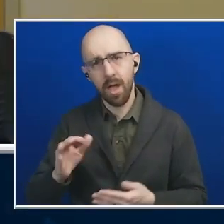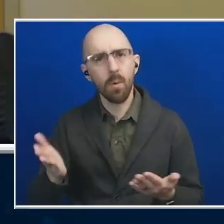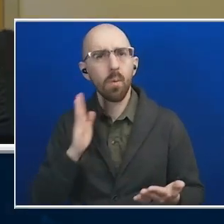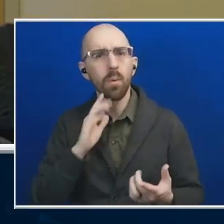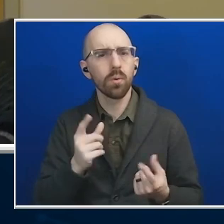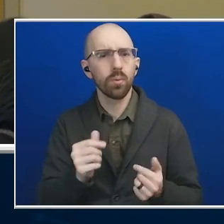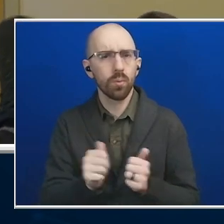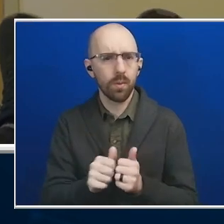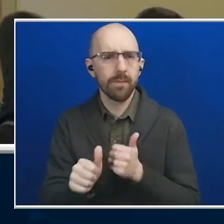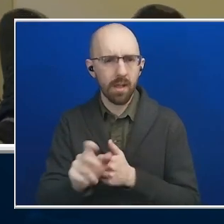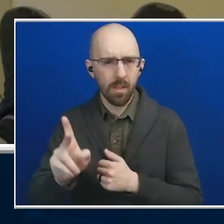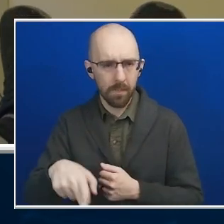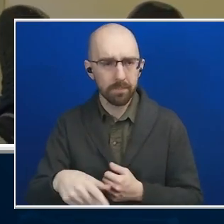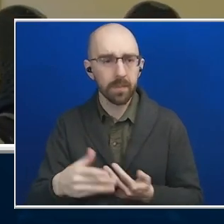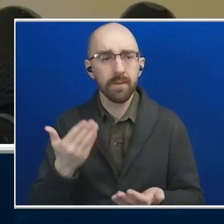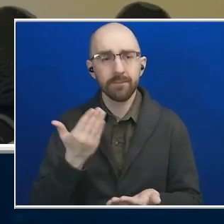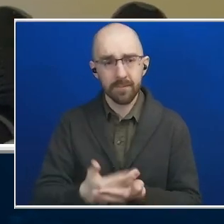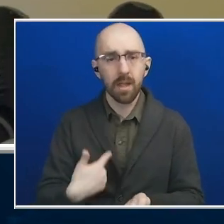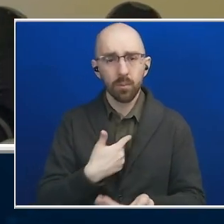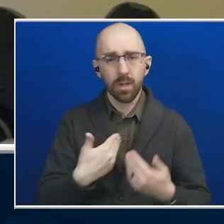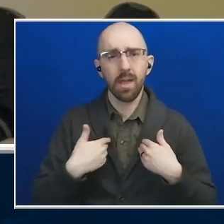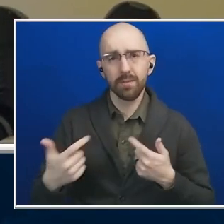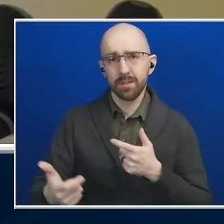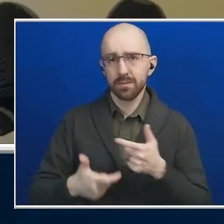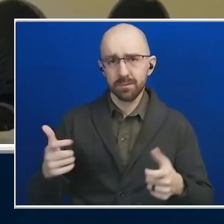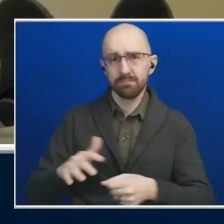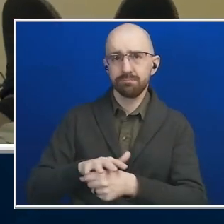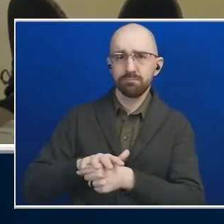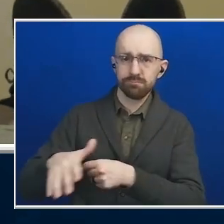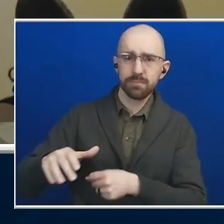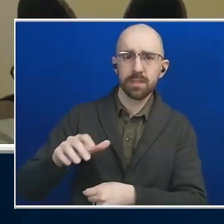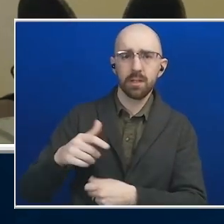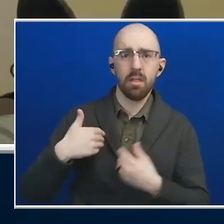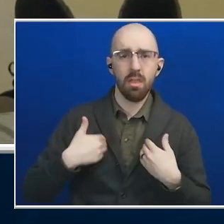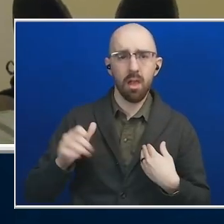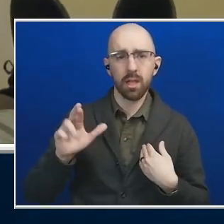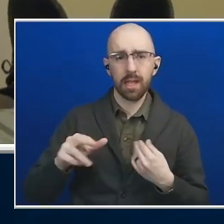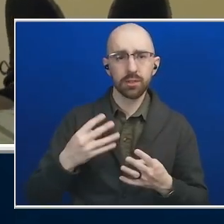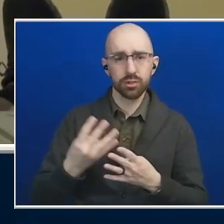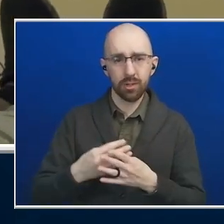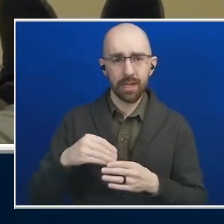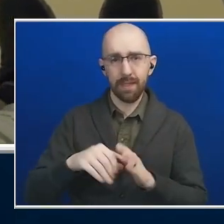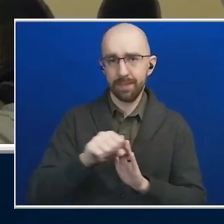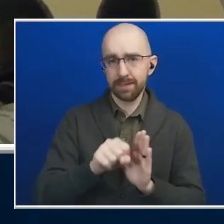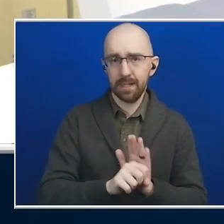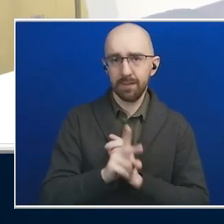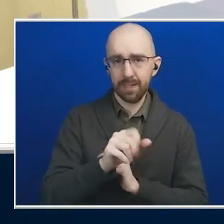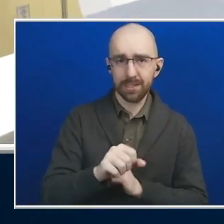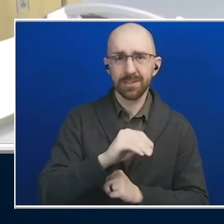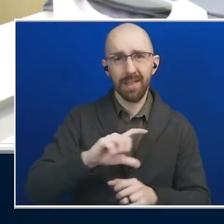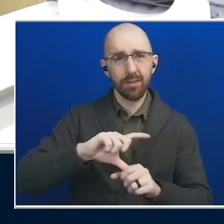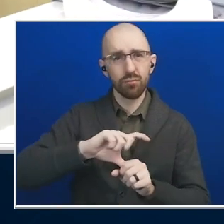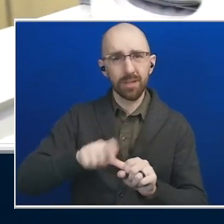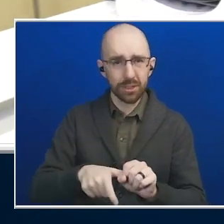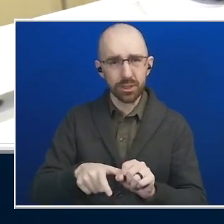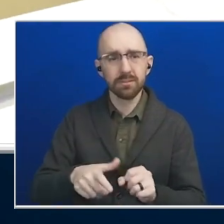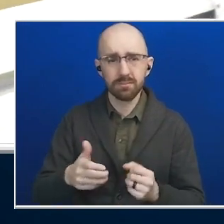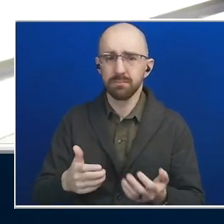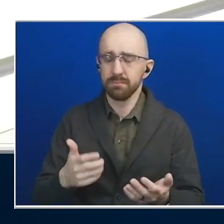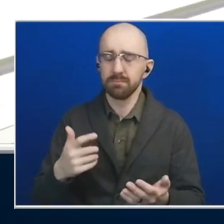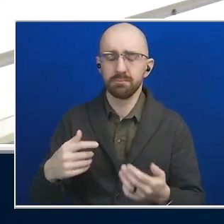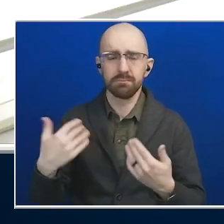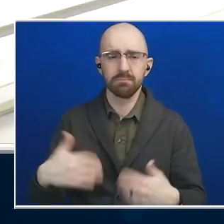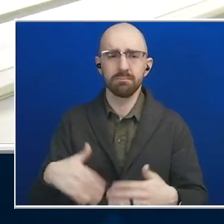the fact that we have one of the largest, most robust lung cancer screening programs in the state of Kansas and in the region is a testament to what we can do for our